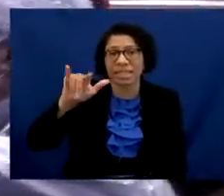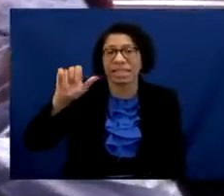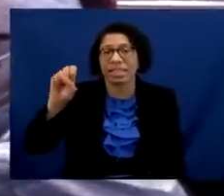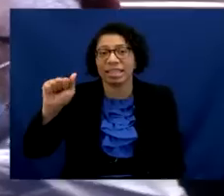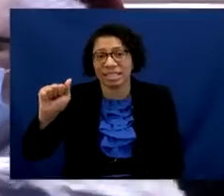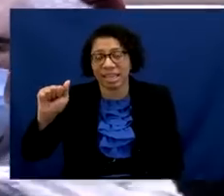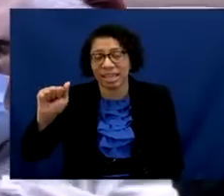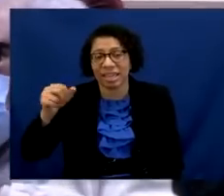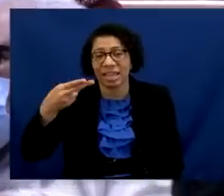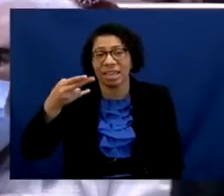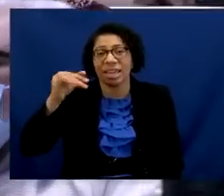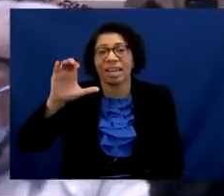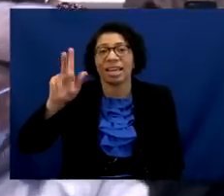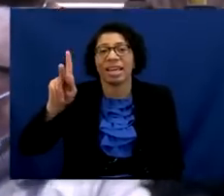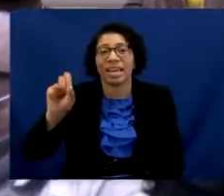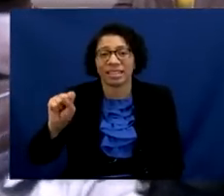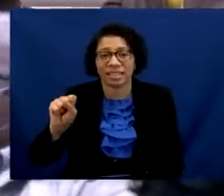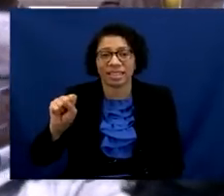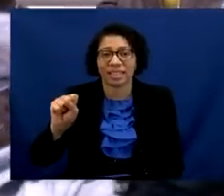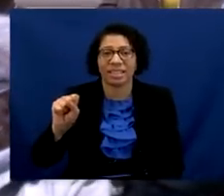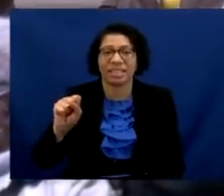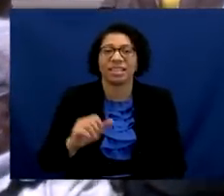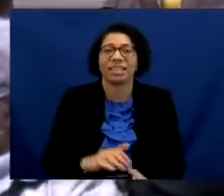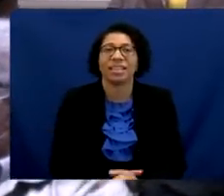Where's the deaconess, Brother Brian?